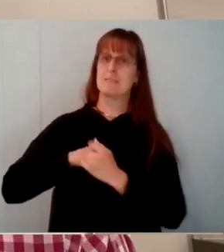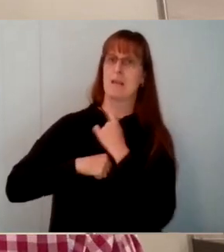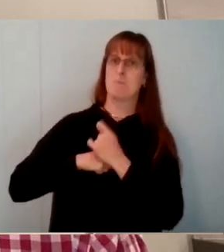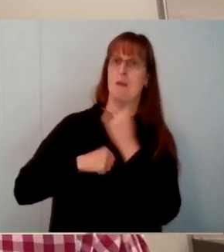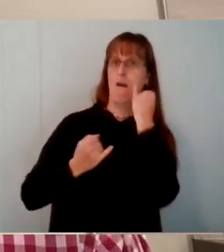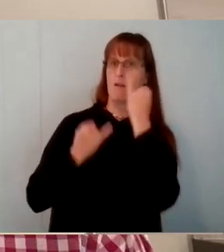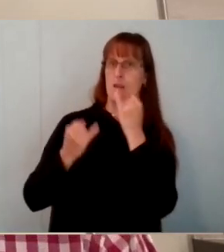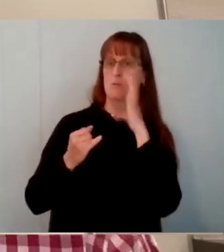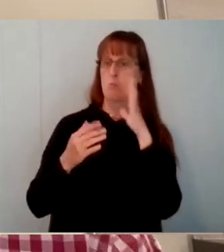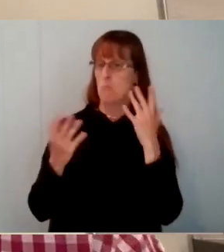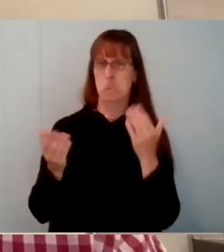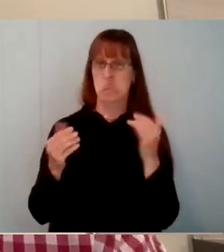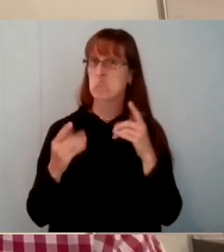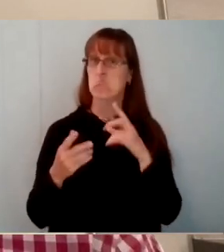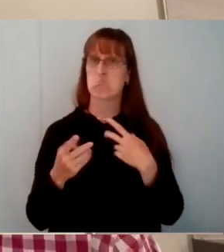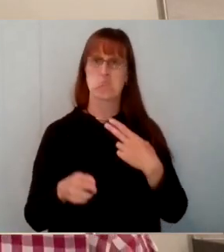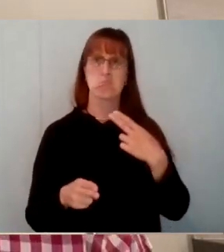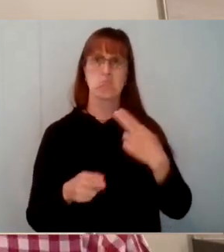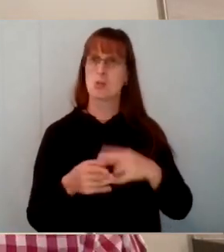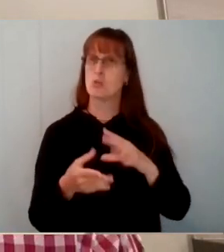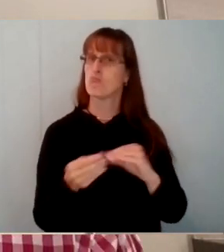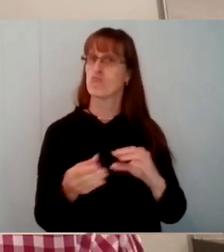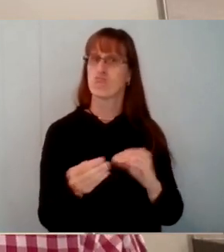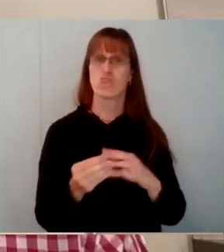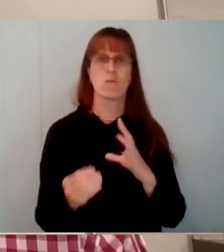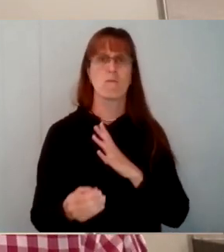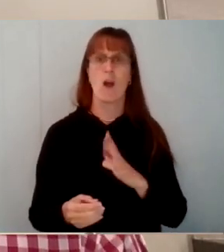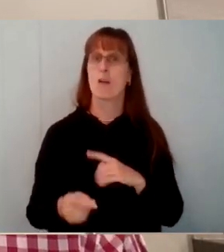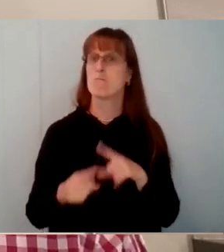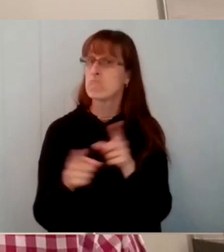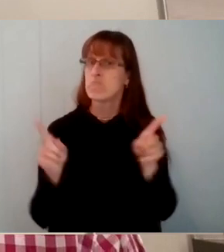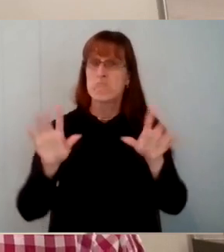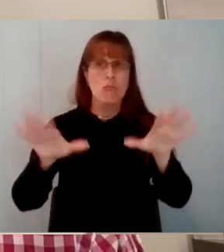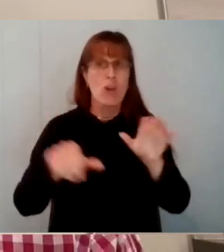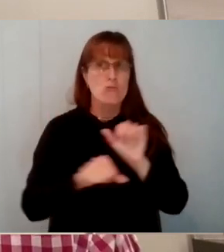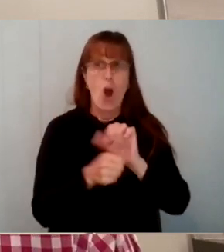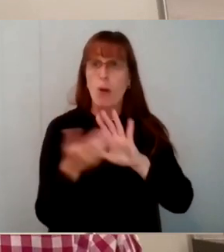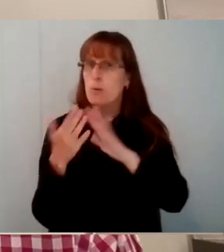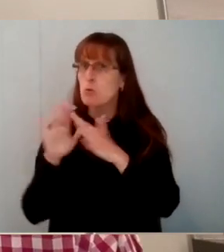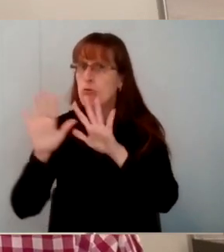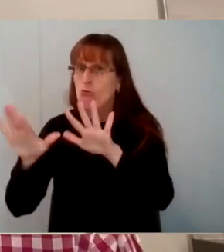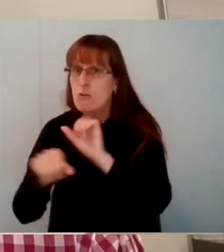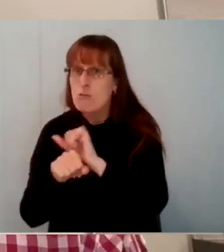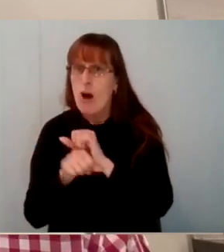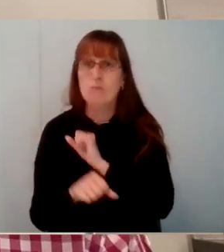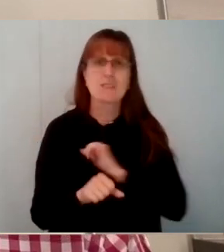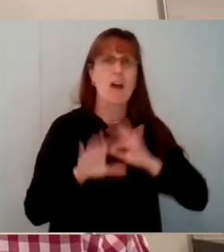important. So I hope you all have a wonderful weekend. Thank you for the incredible work the staff is doing and the community